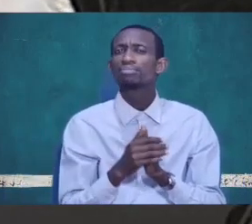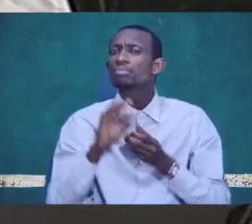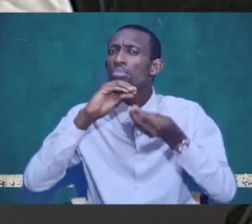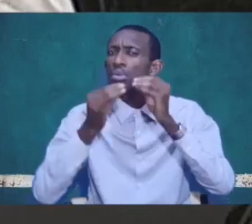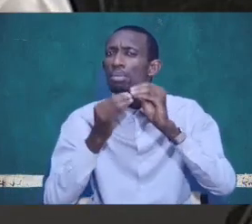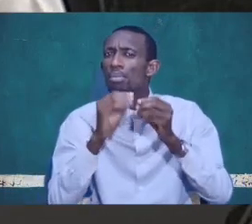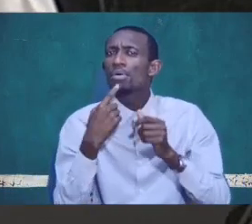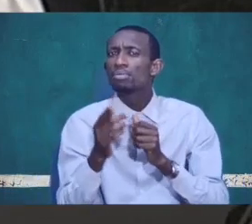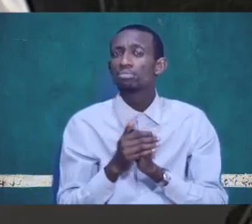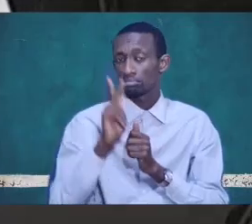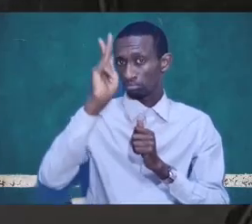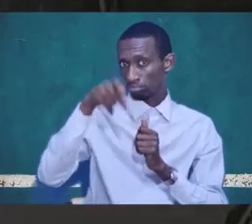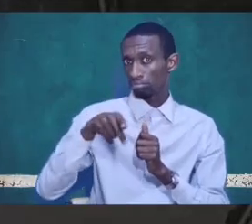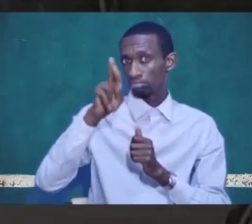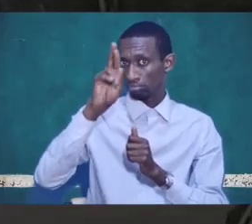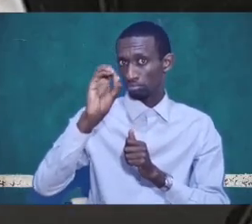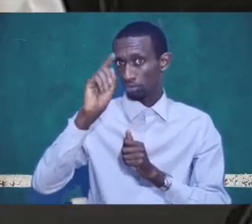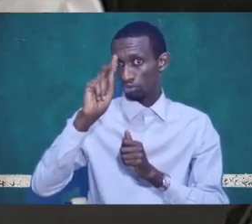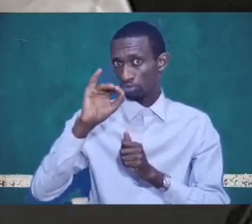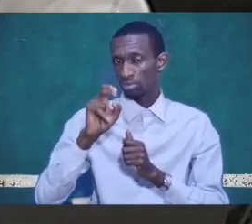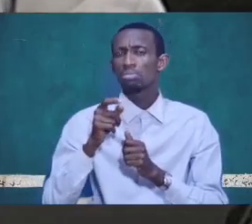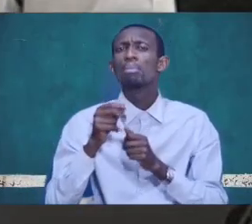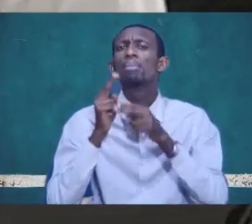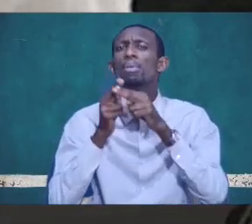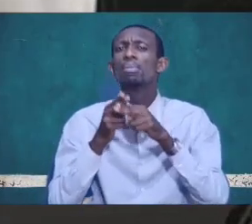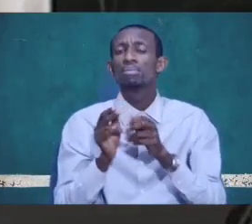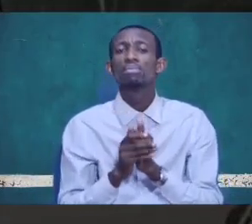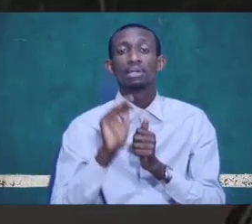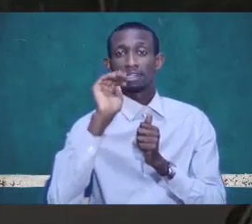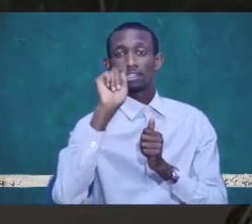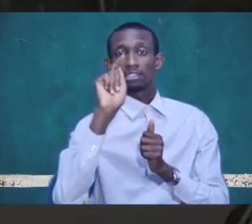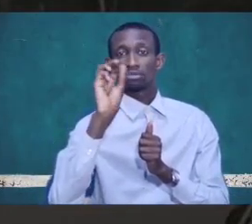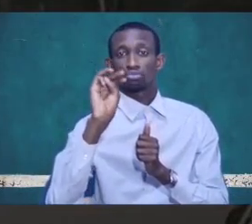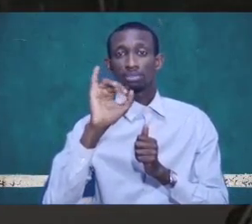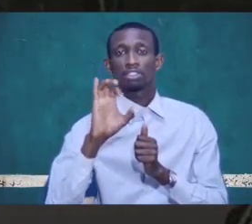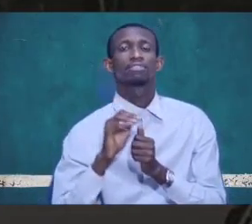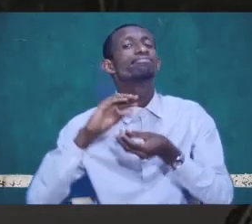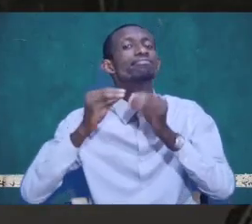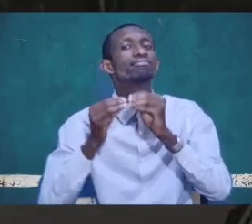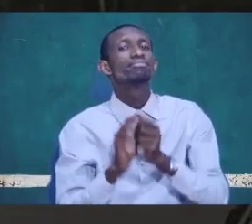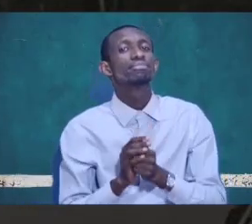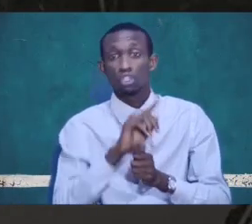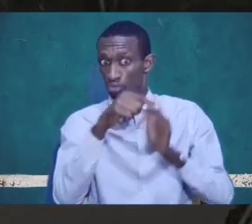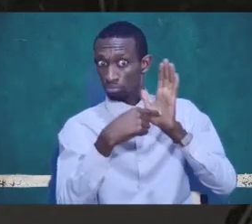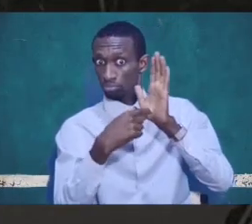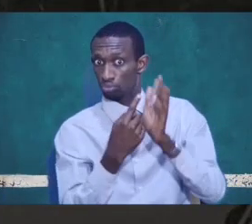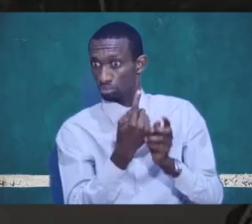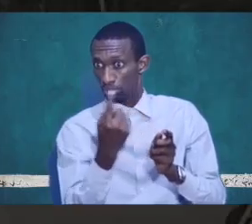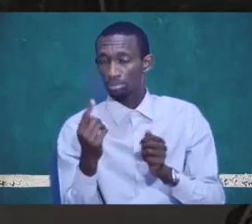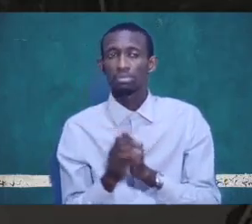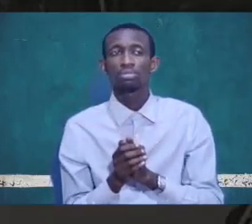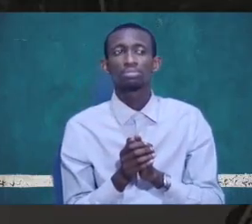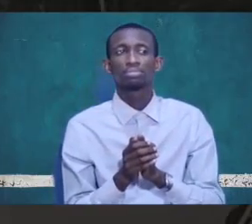of protons is also called the atomic number. And its symbol is